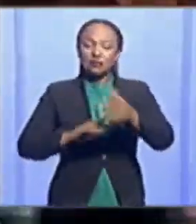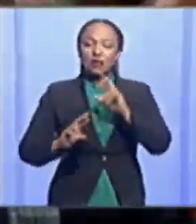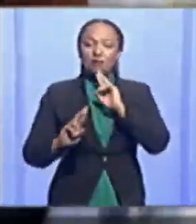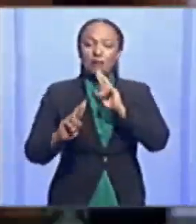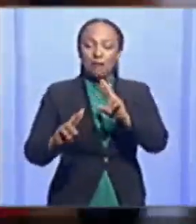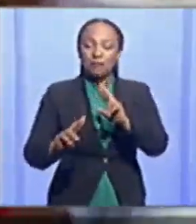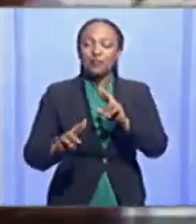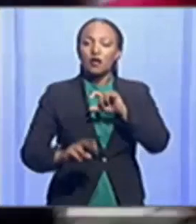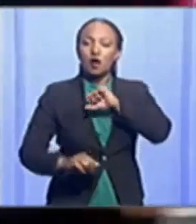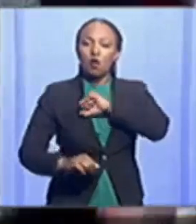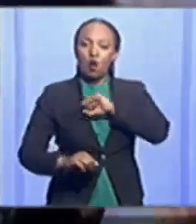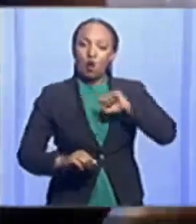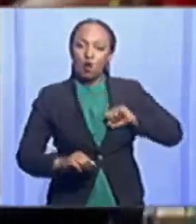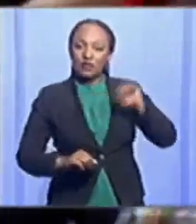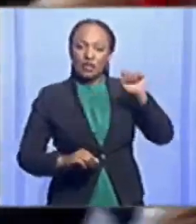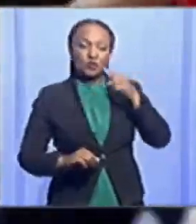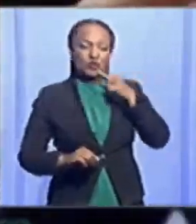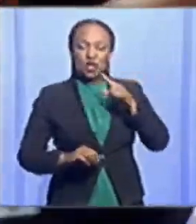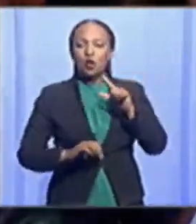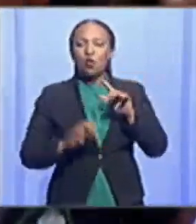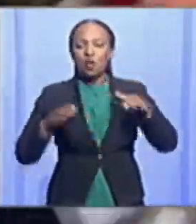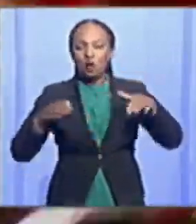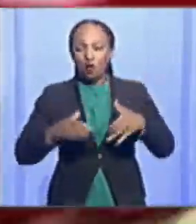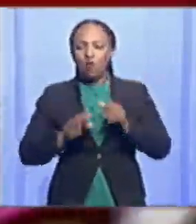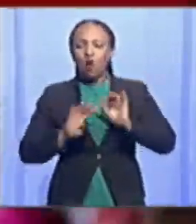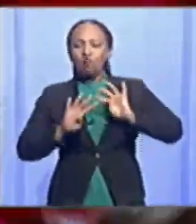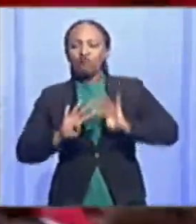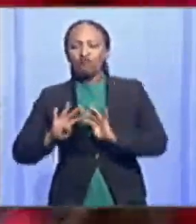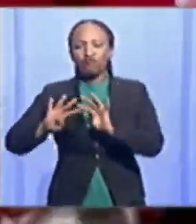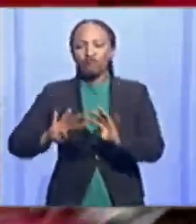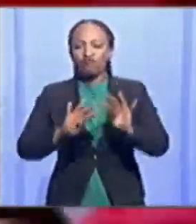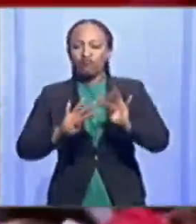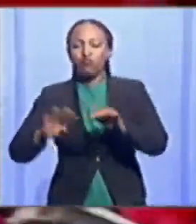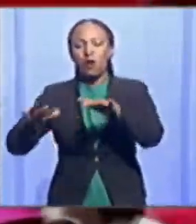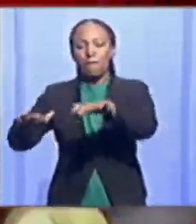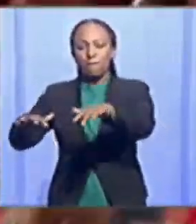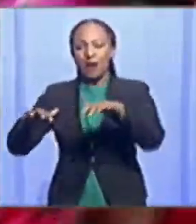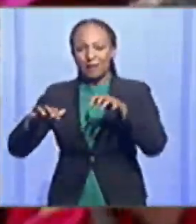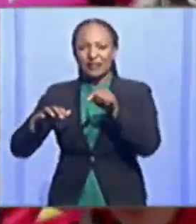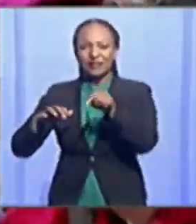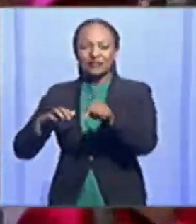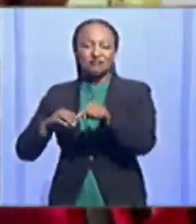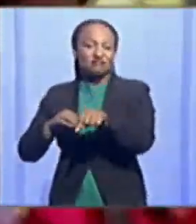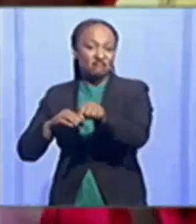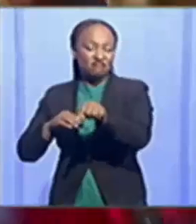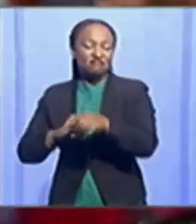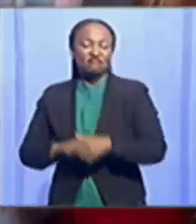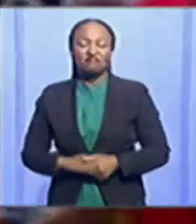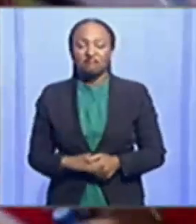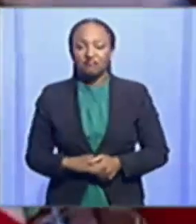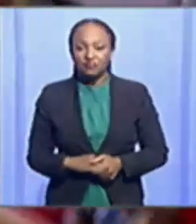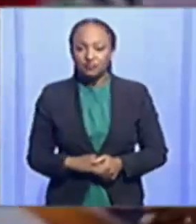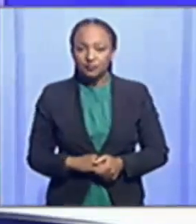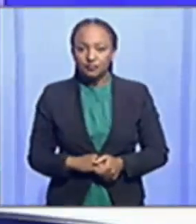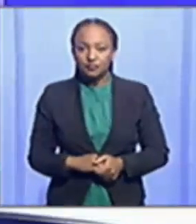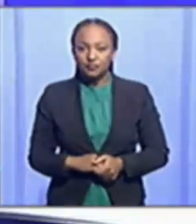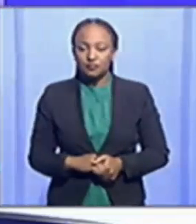boipelaetšo bja bona parlamenteng ka letšatši la polelo ya molawana wa tekanyetšo ya nako ya magareng.